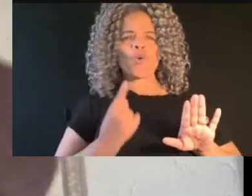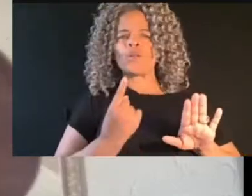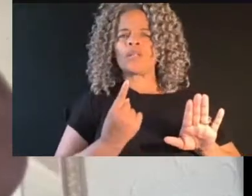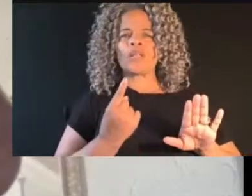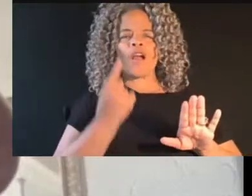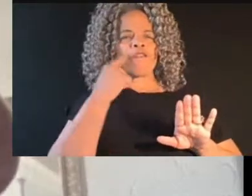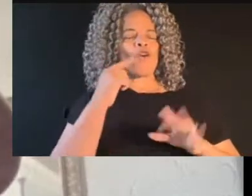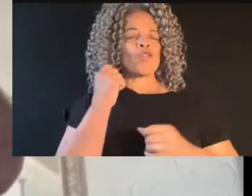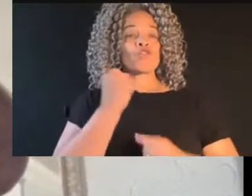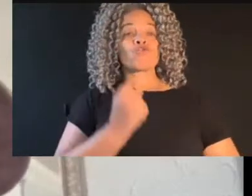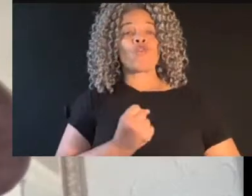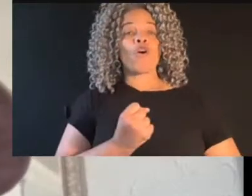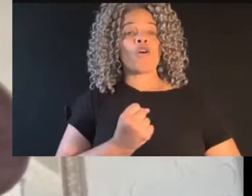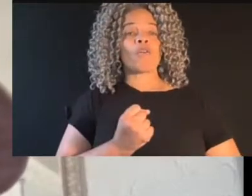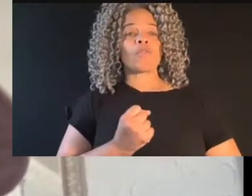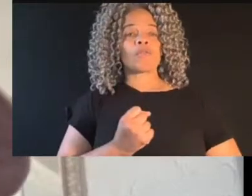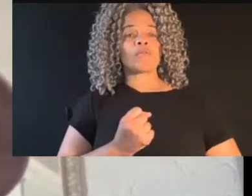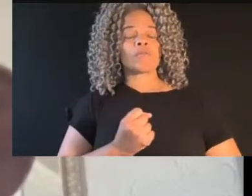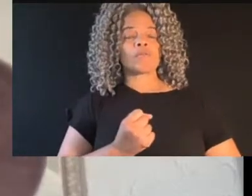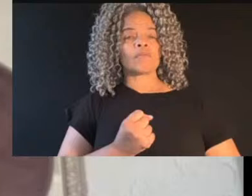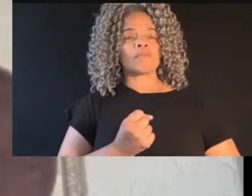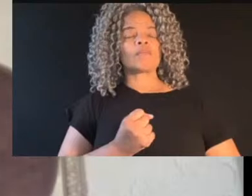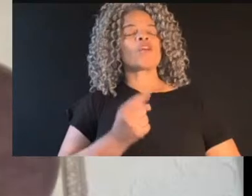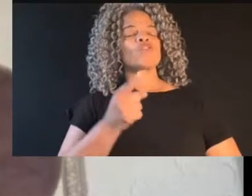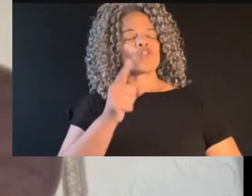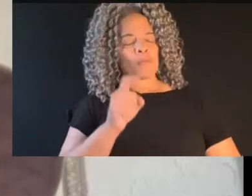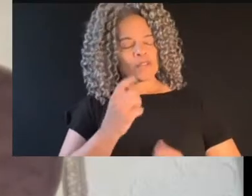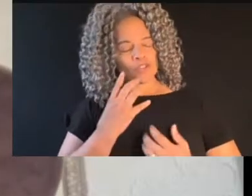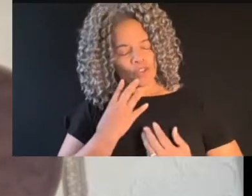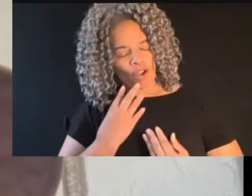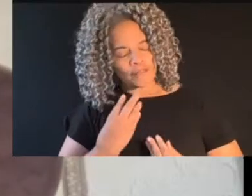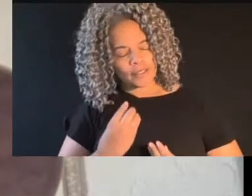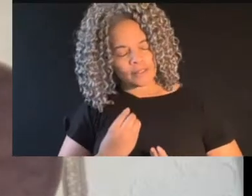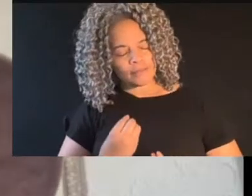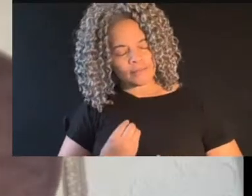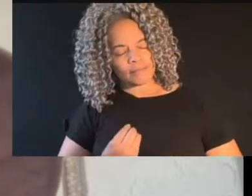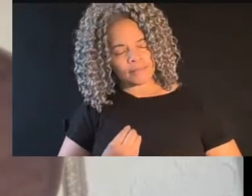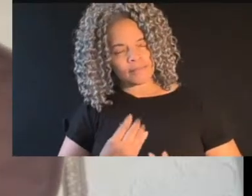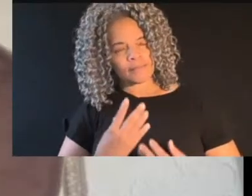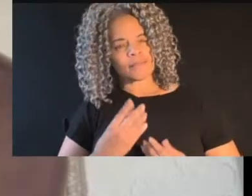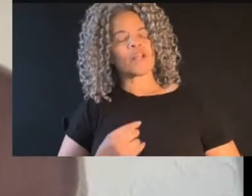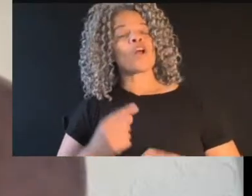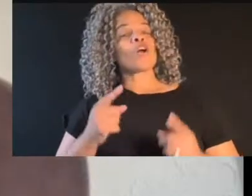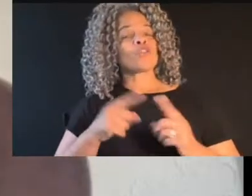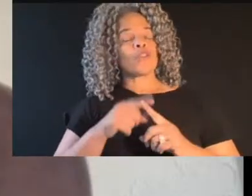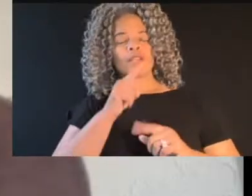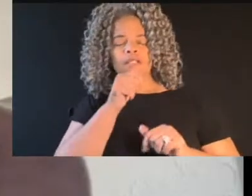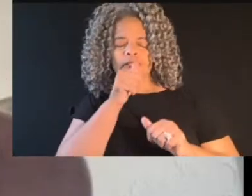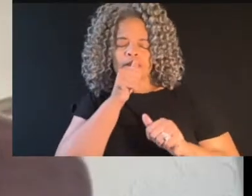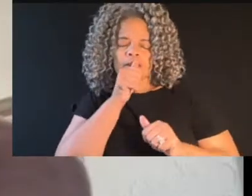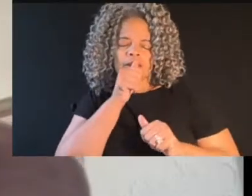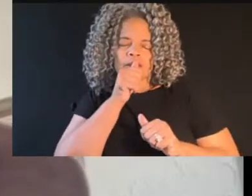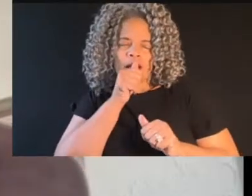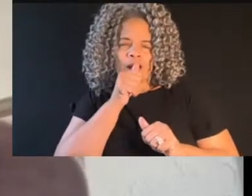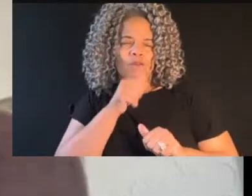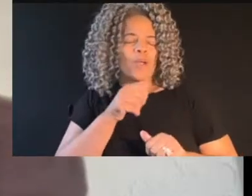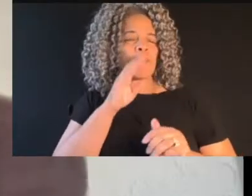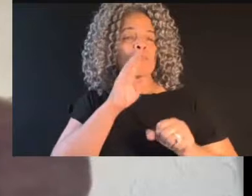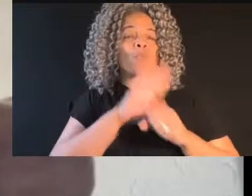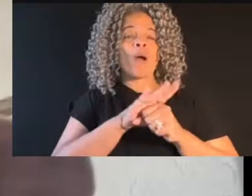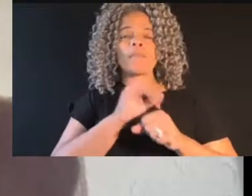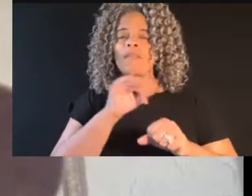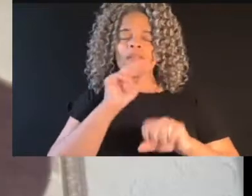the strong. So you must soften to the sacred promise of the unseen,